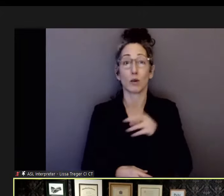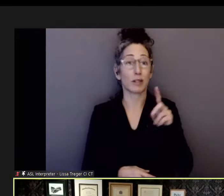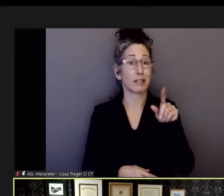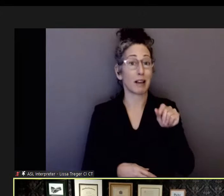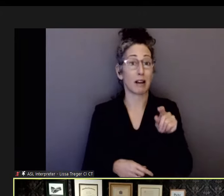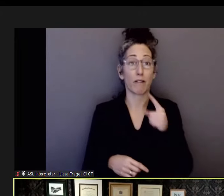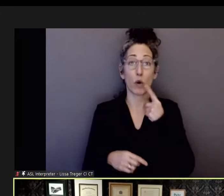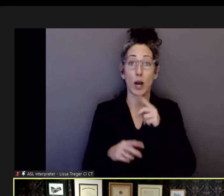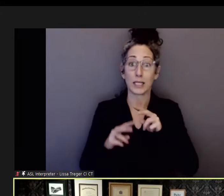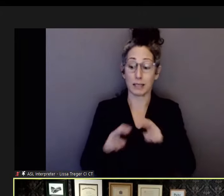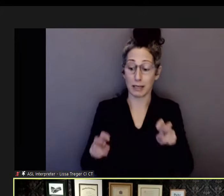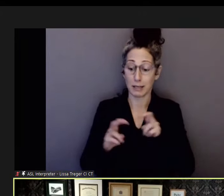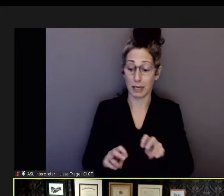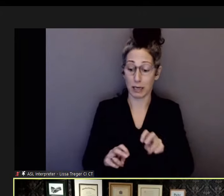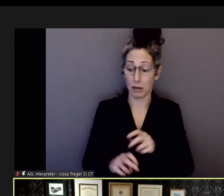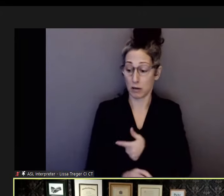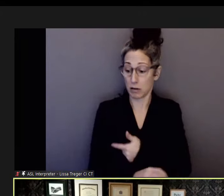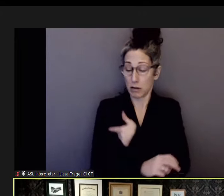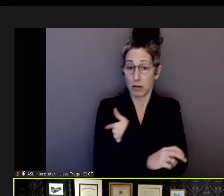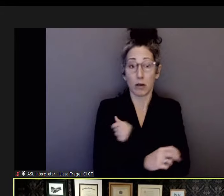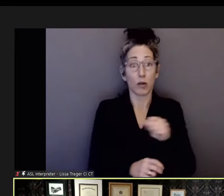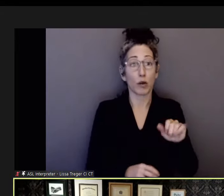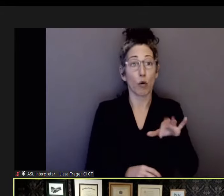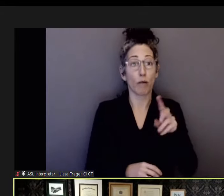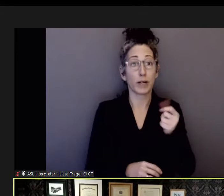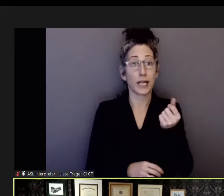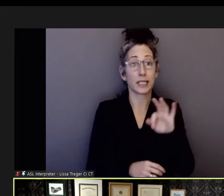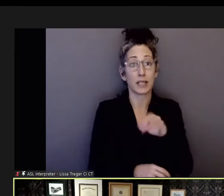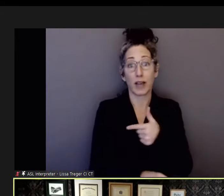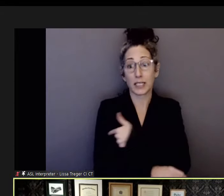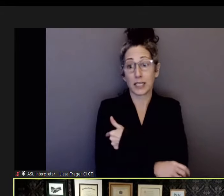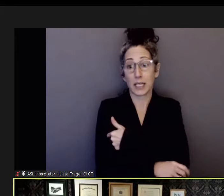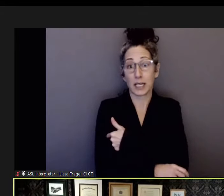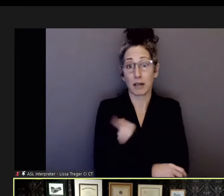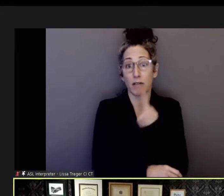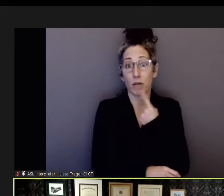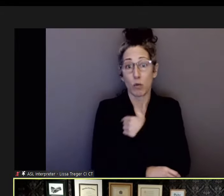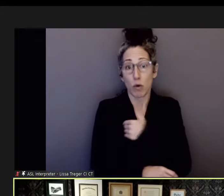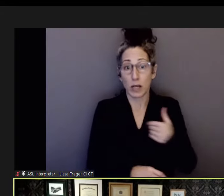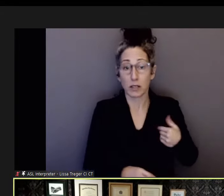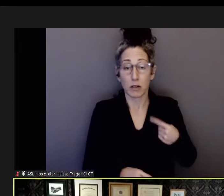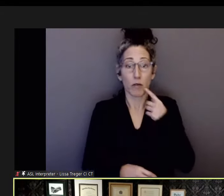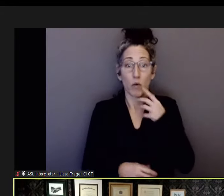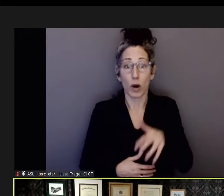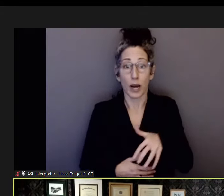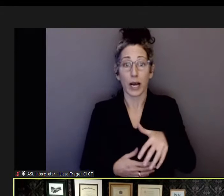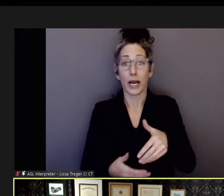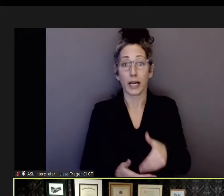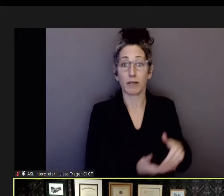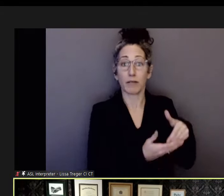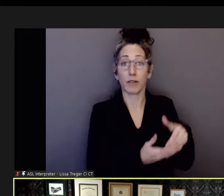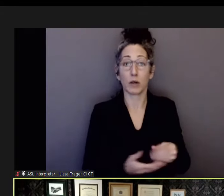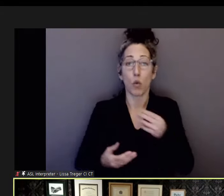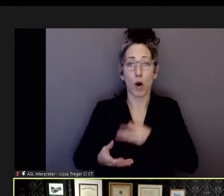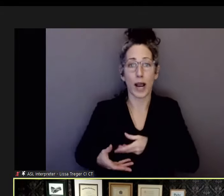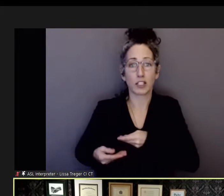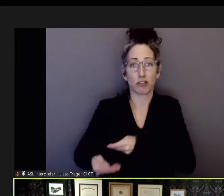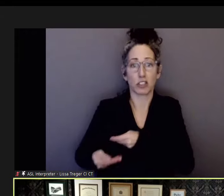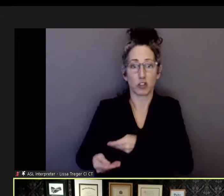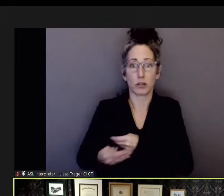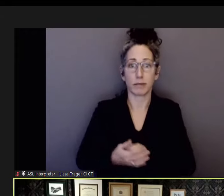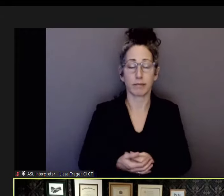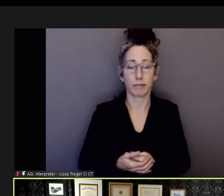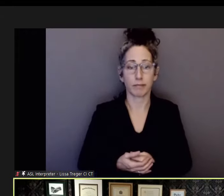the effects of the COVID-19 vaccine on the breastfed infant or in milk production or excretion. The vaccine